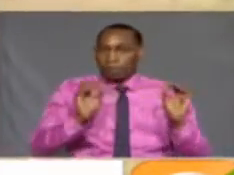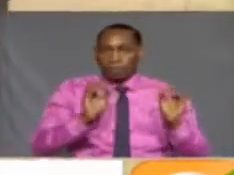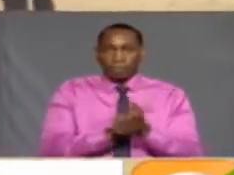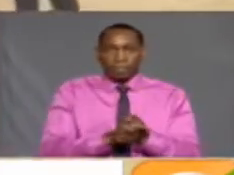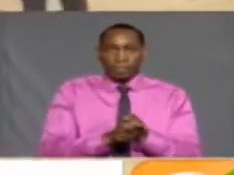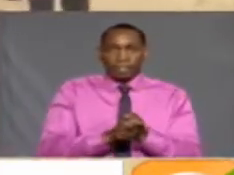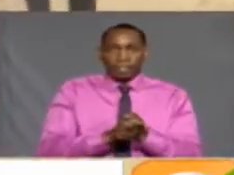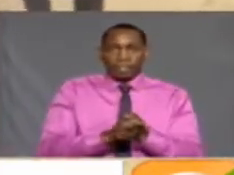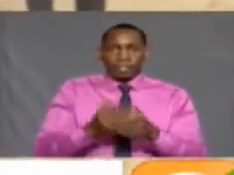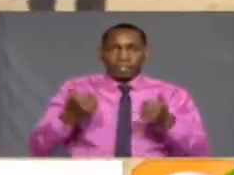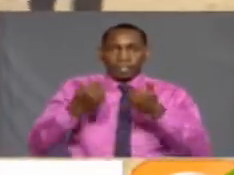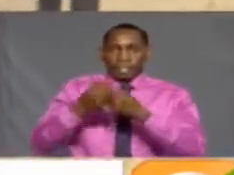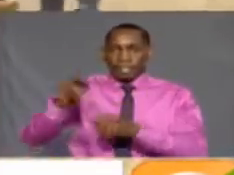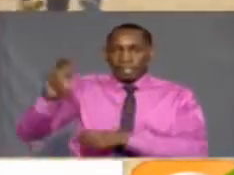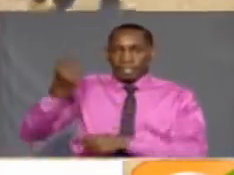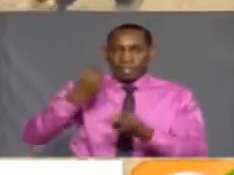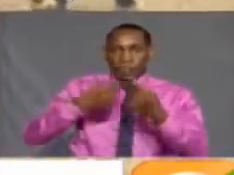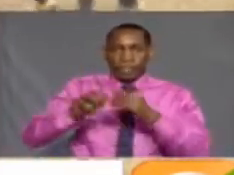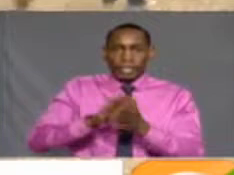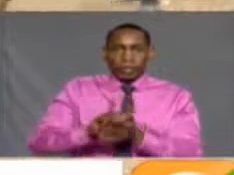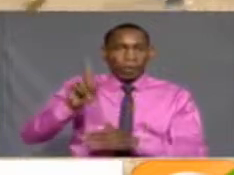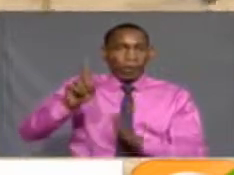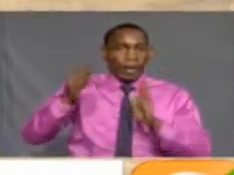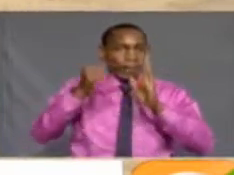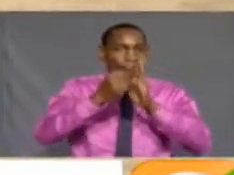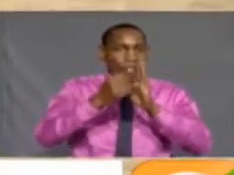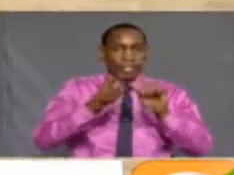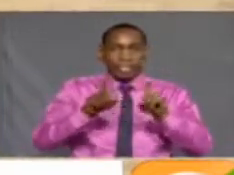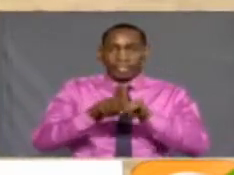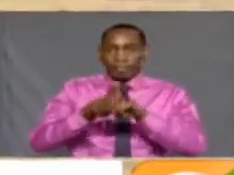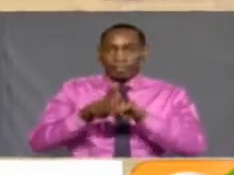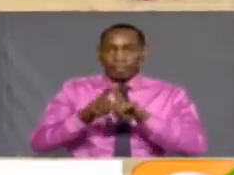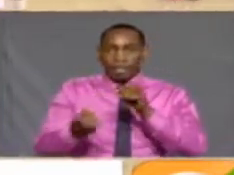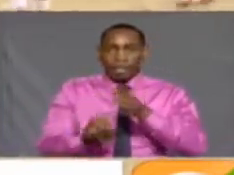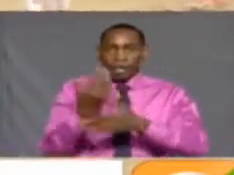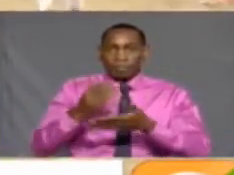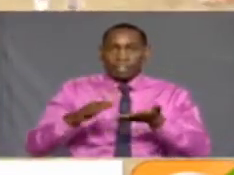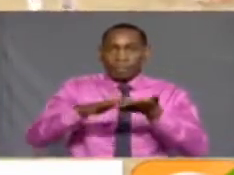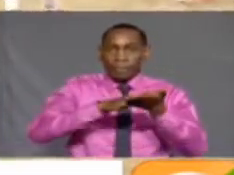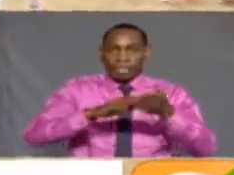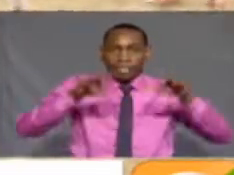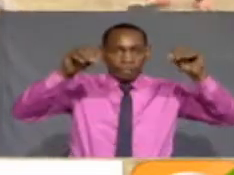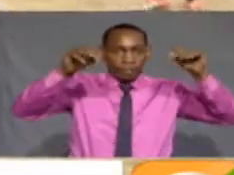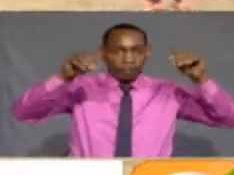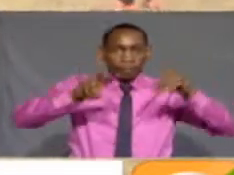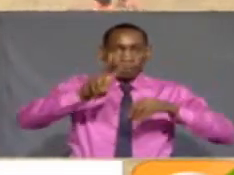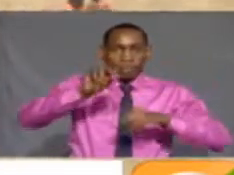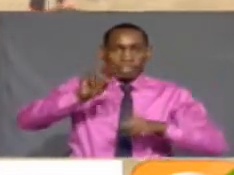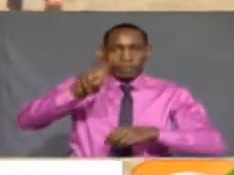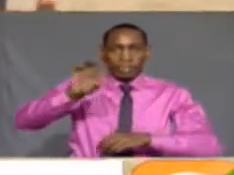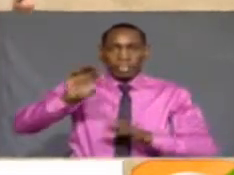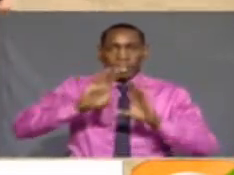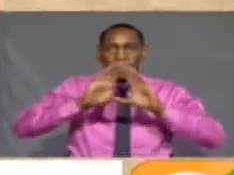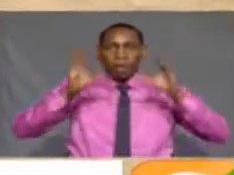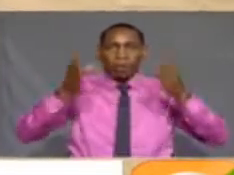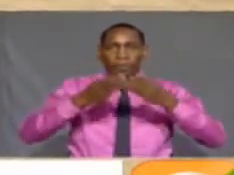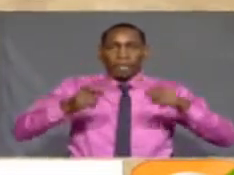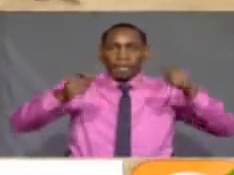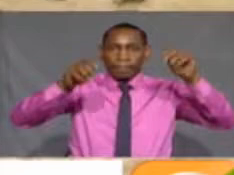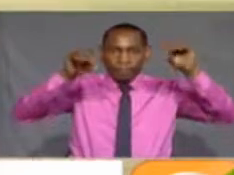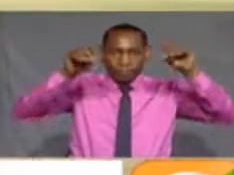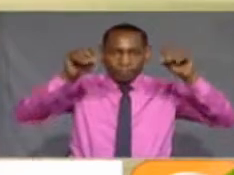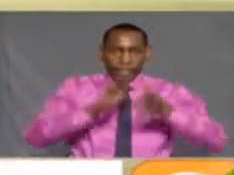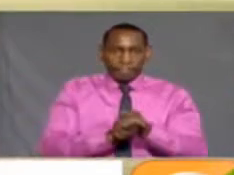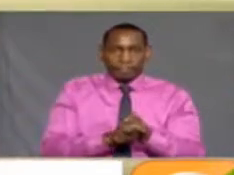They have staged Kenya in Bulawayo, winning by just a point, and will be laying the foundation to qualify for the 2023 World Cup